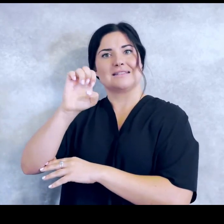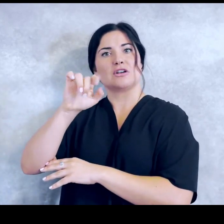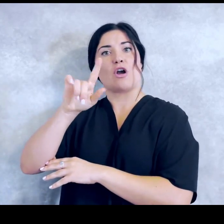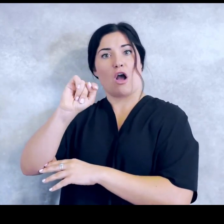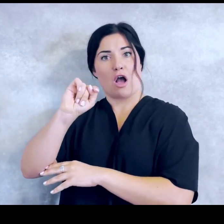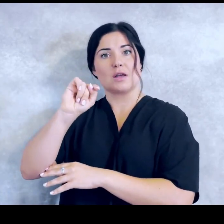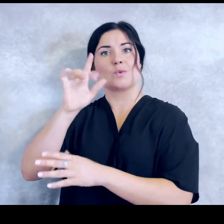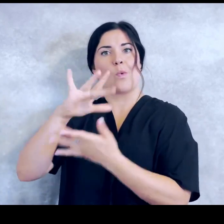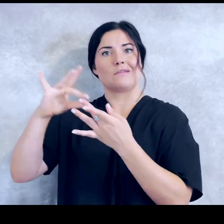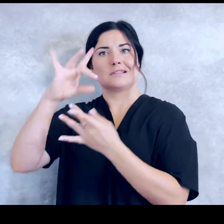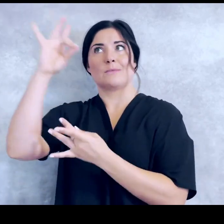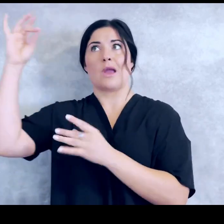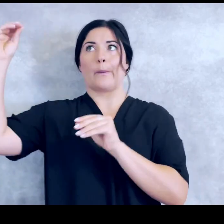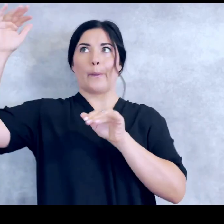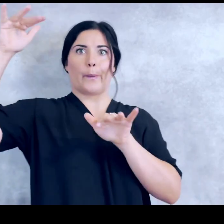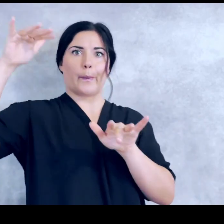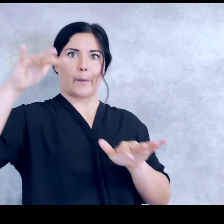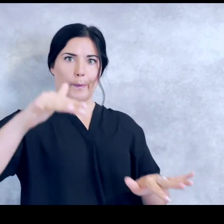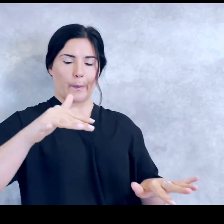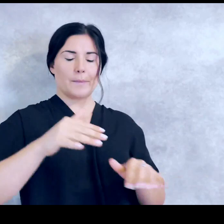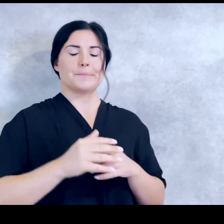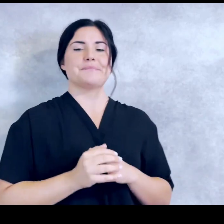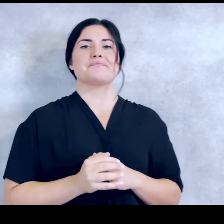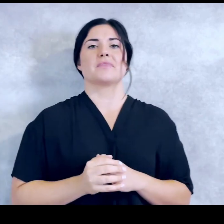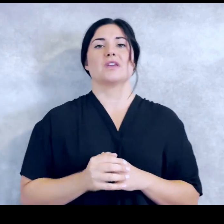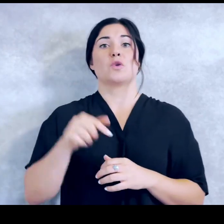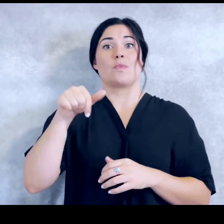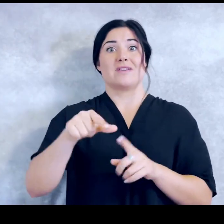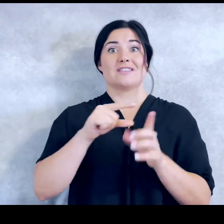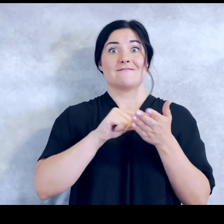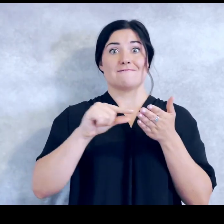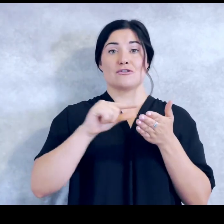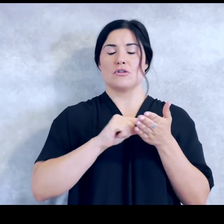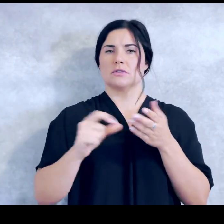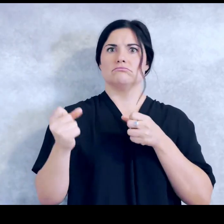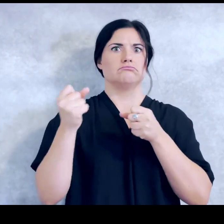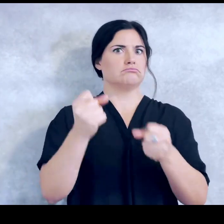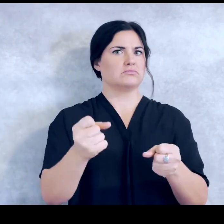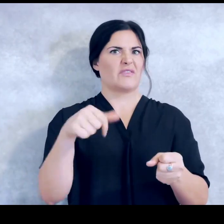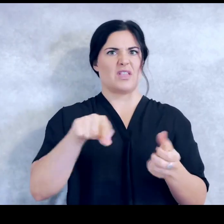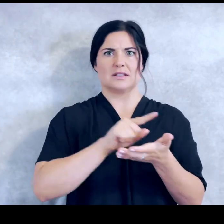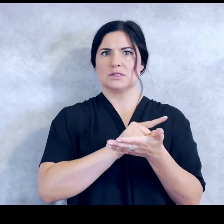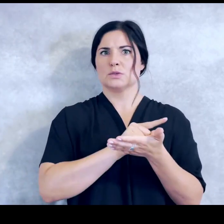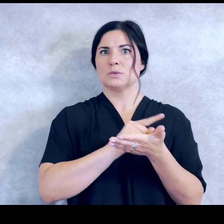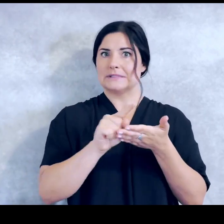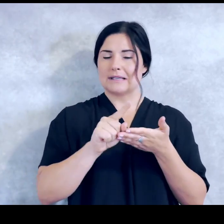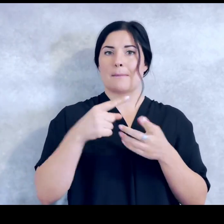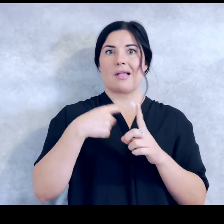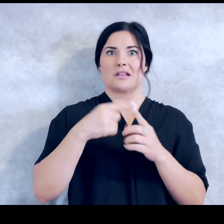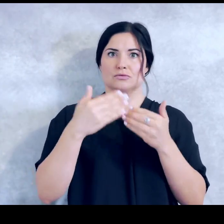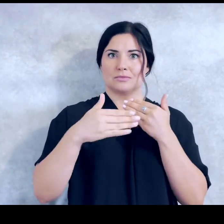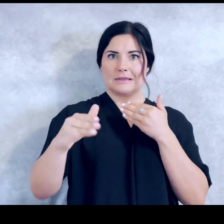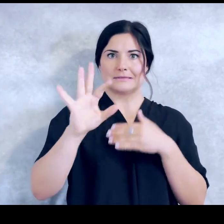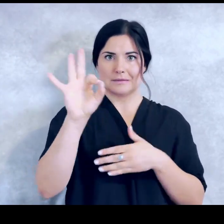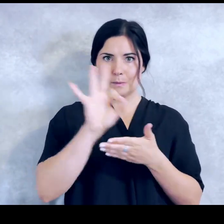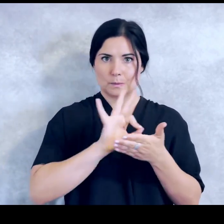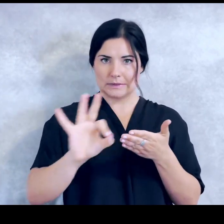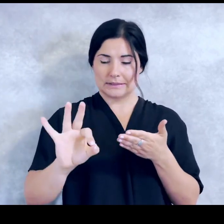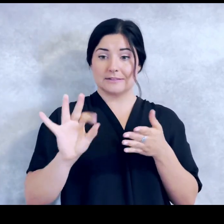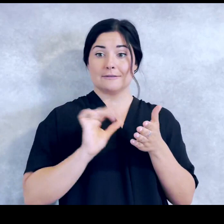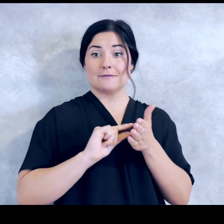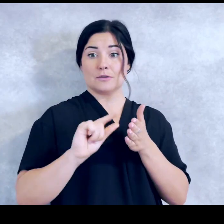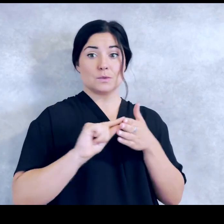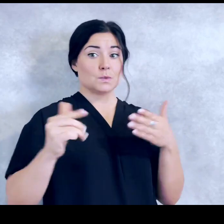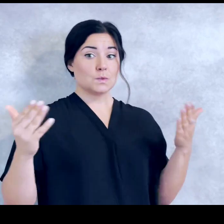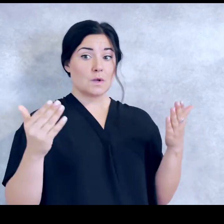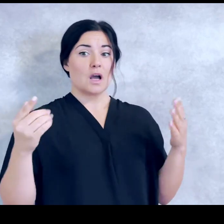at Pentecost for the Holy Spirit. And this is our anchor verse for our 9 weeks. Here it is, Acts 1, verse 8. When the Holy Spirit comes